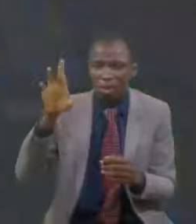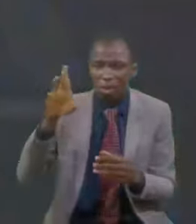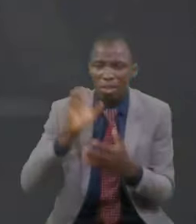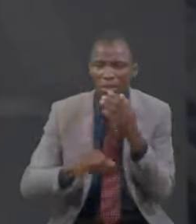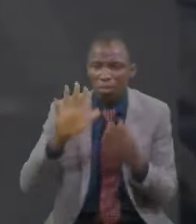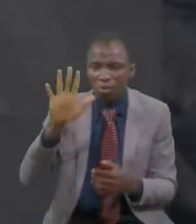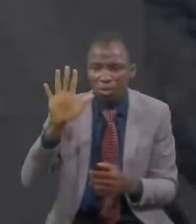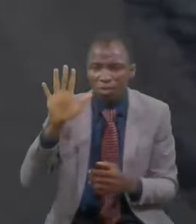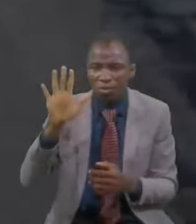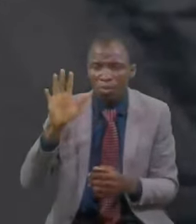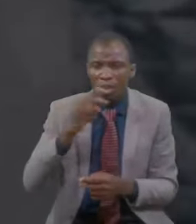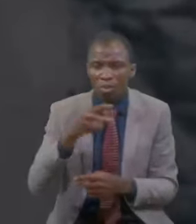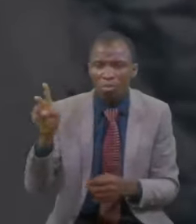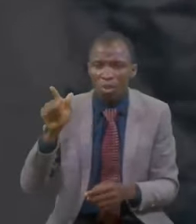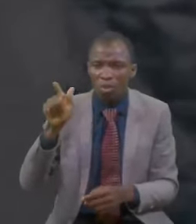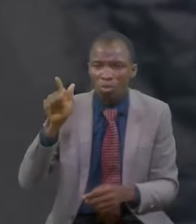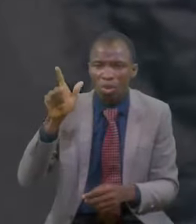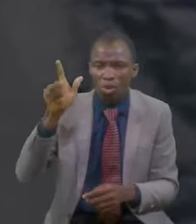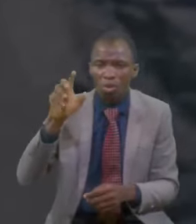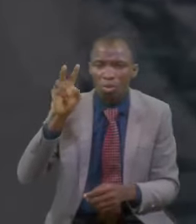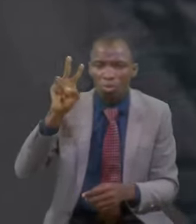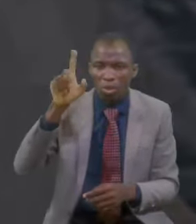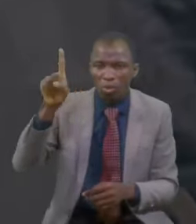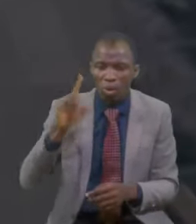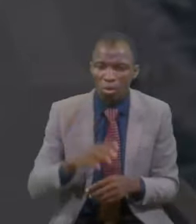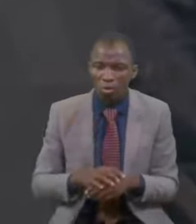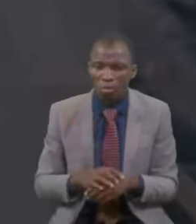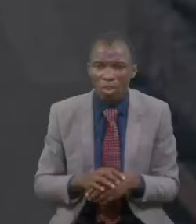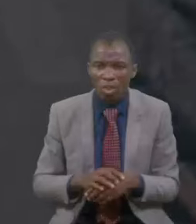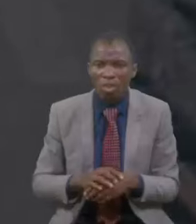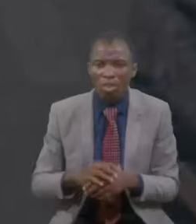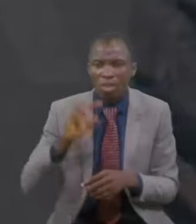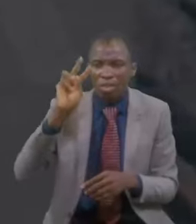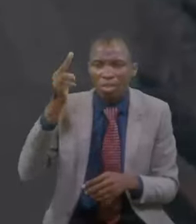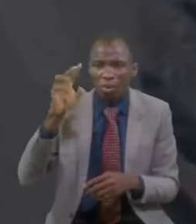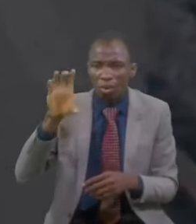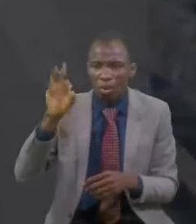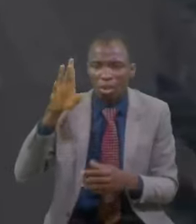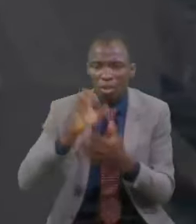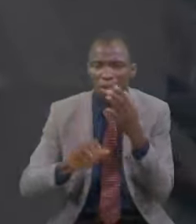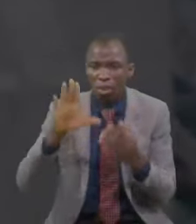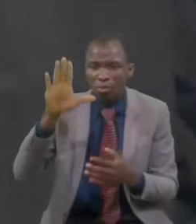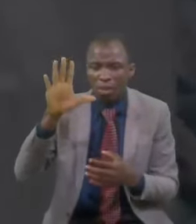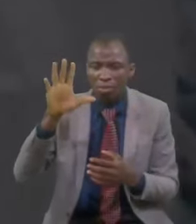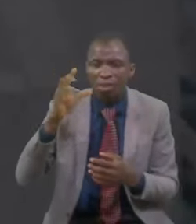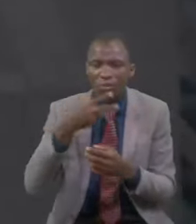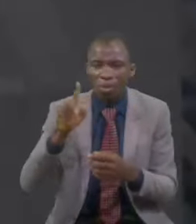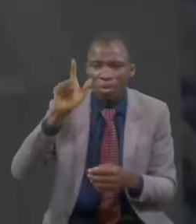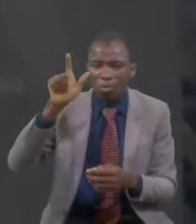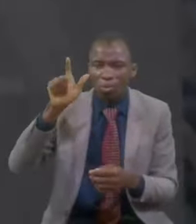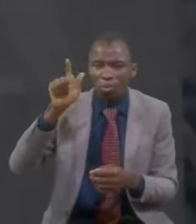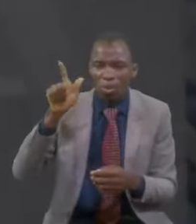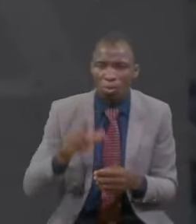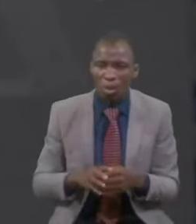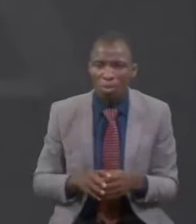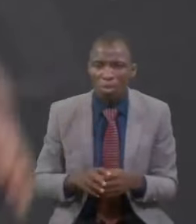verse 21. In 2 Corinthians chapter 5, verse 21, for he that he has